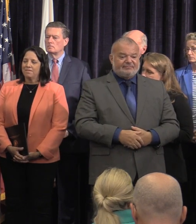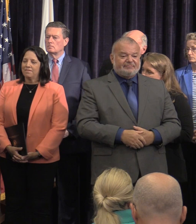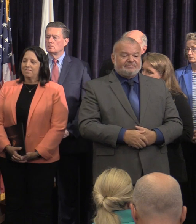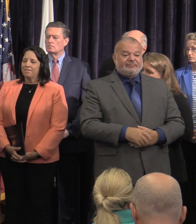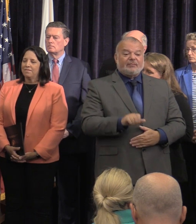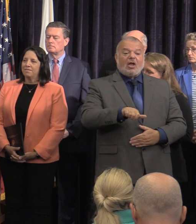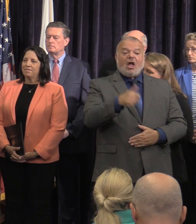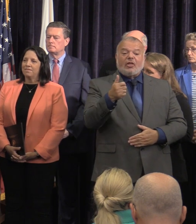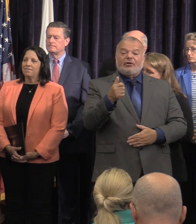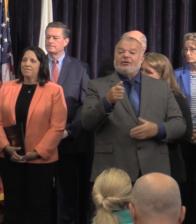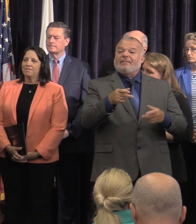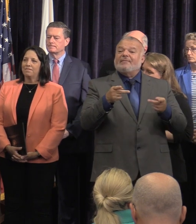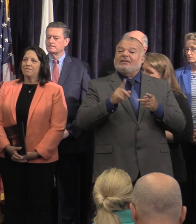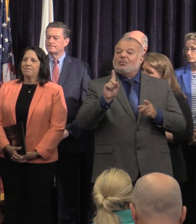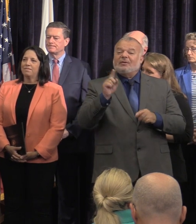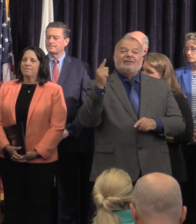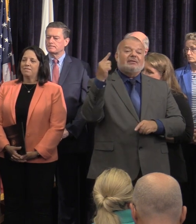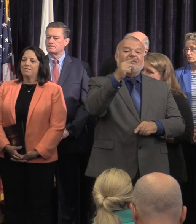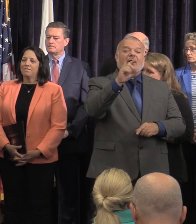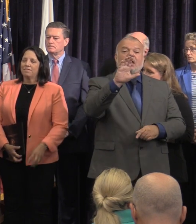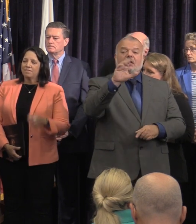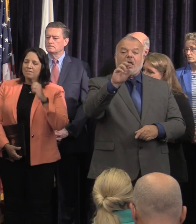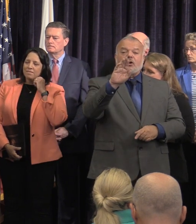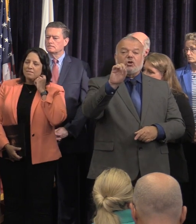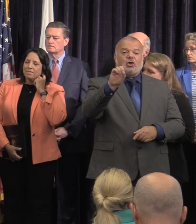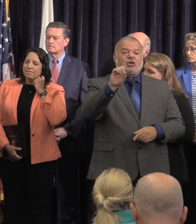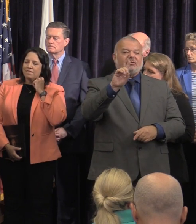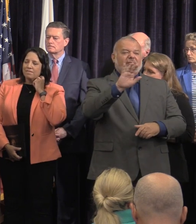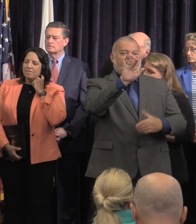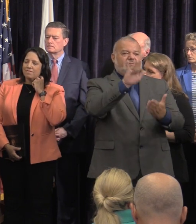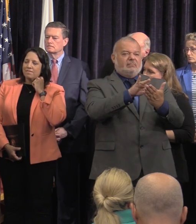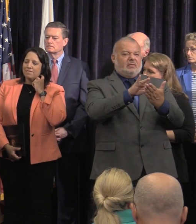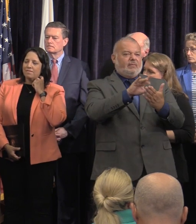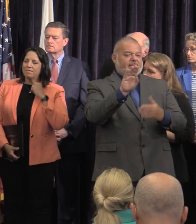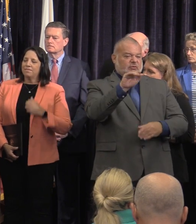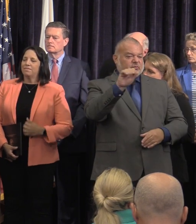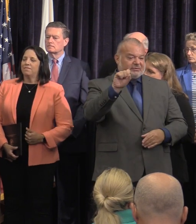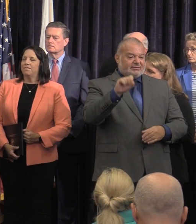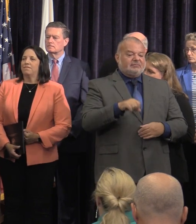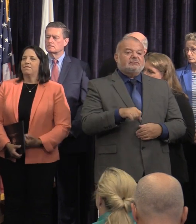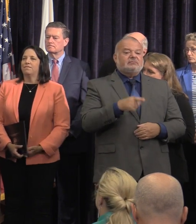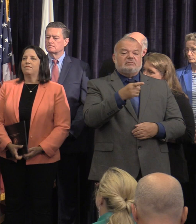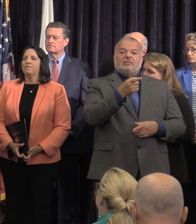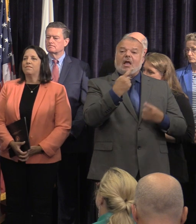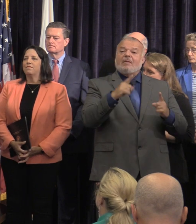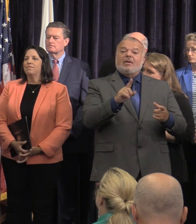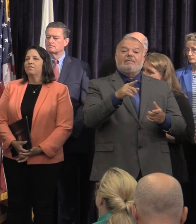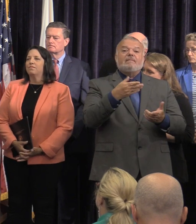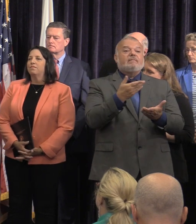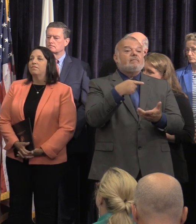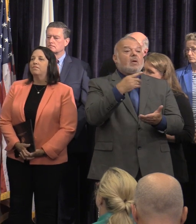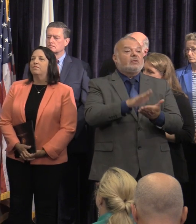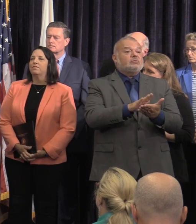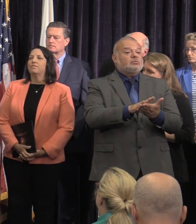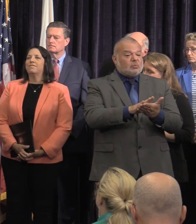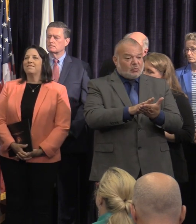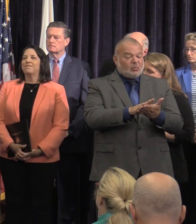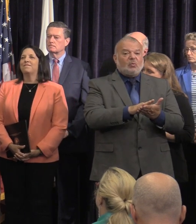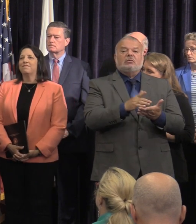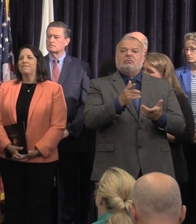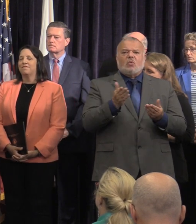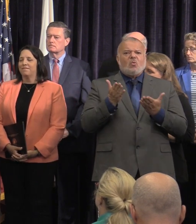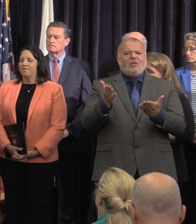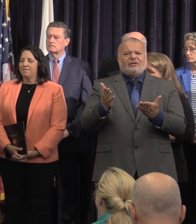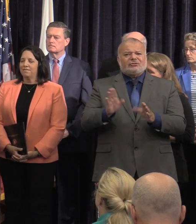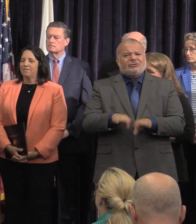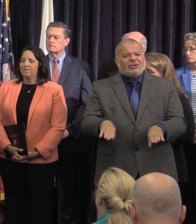temporary hotel site opened in March, the public schools welcomed children with open arms. The message that